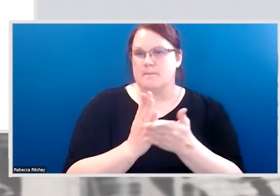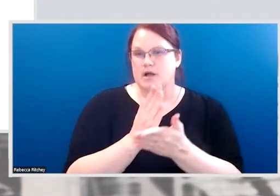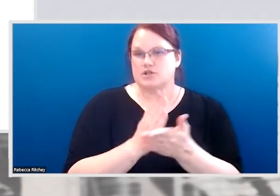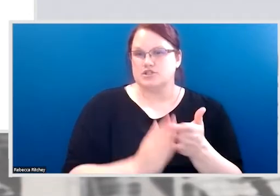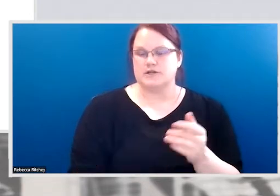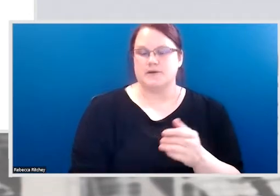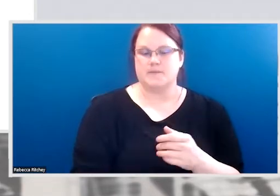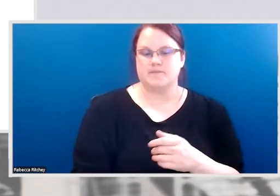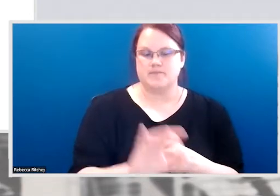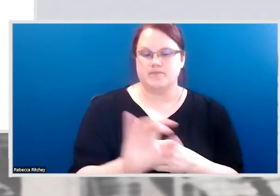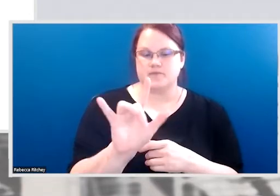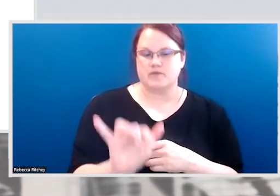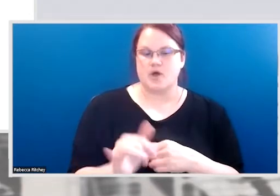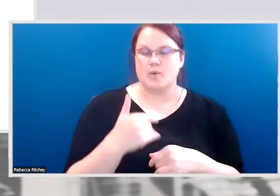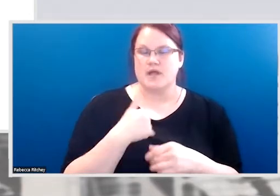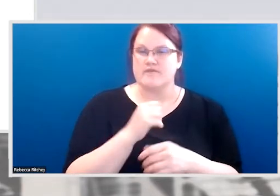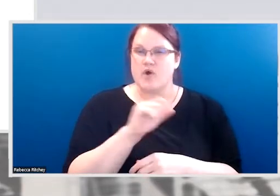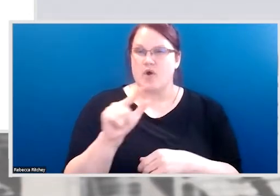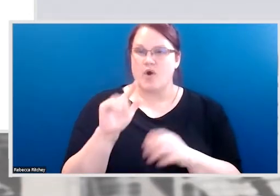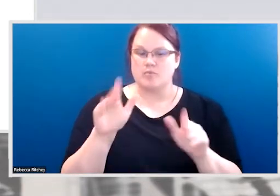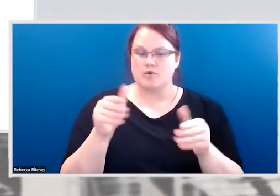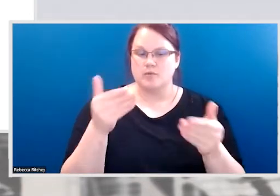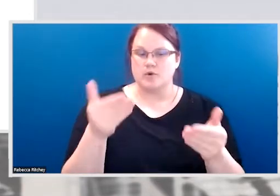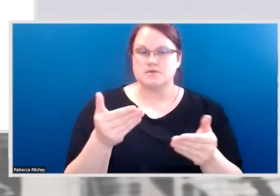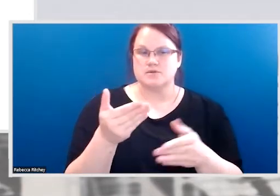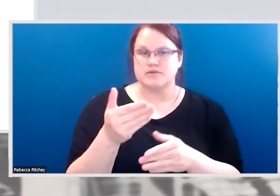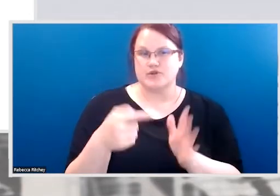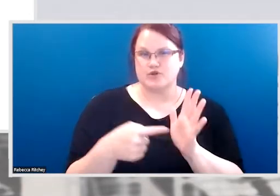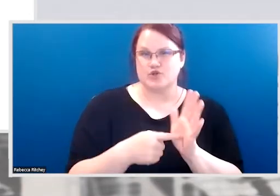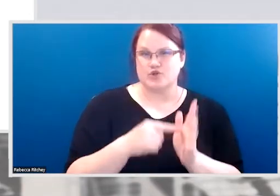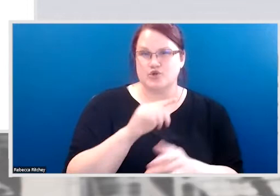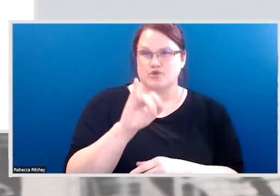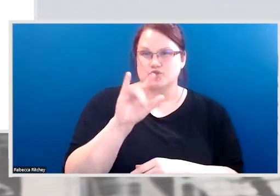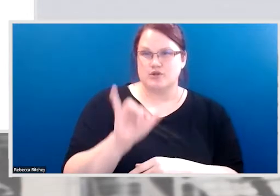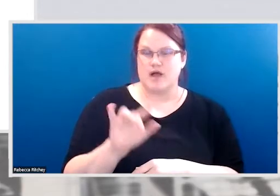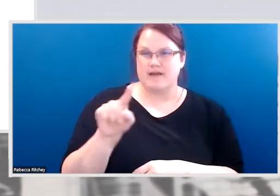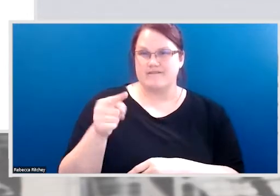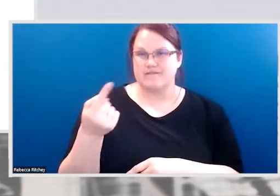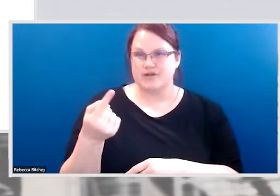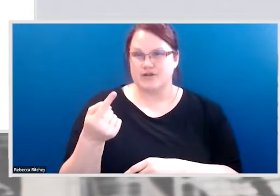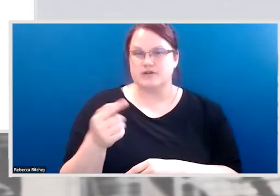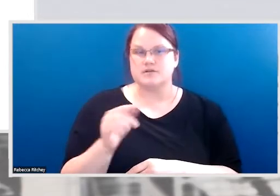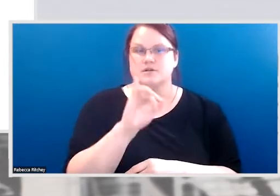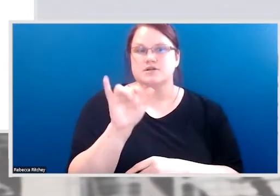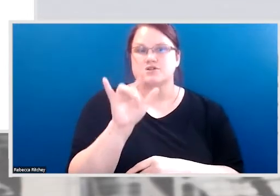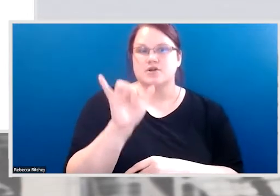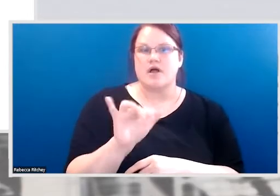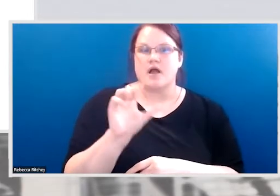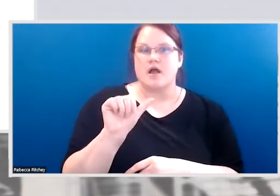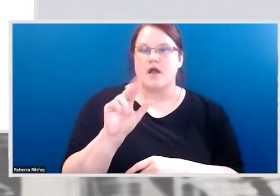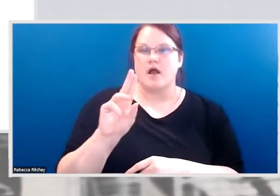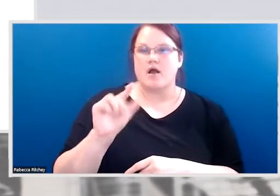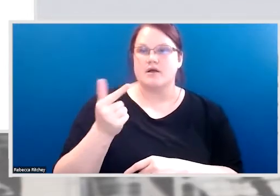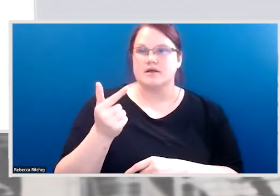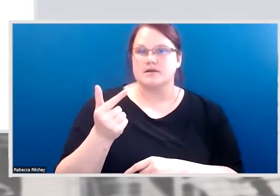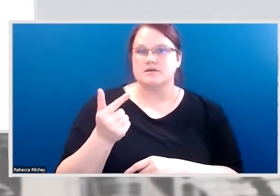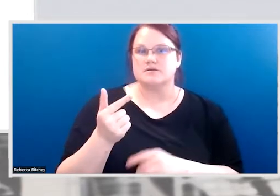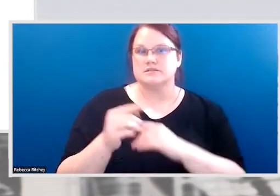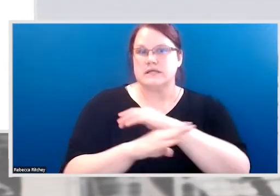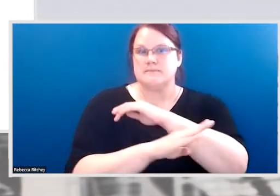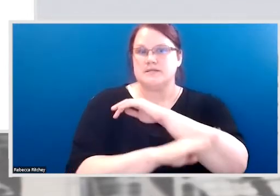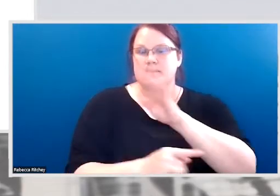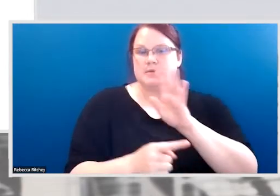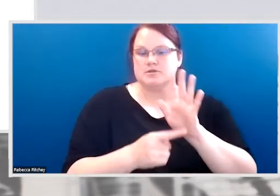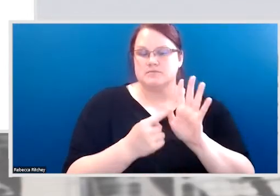we receive all the proposals. They are due July 1st. Throughout the months of July, August, and into September sometimes, we meet